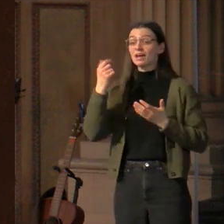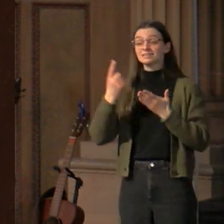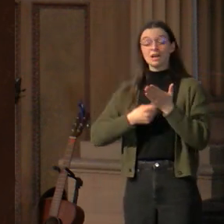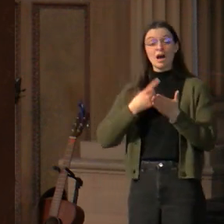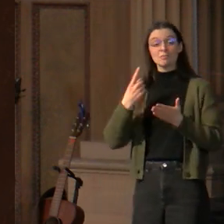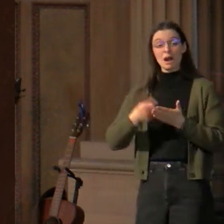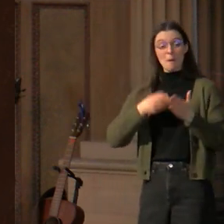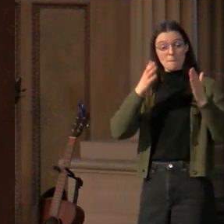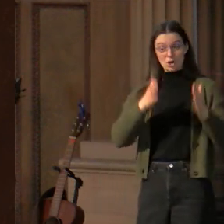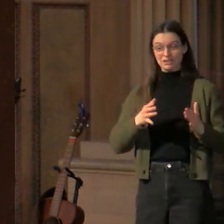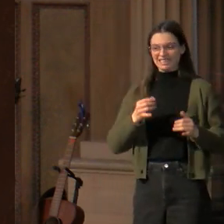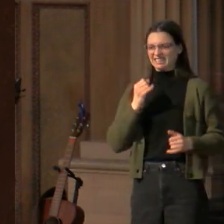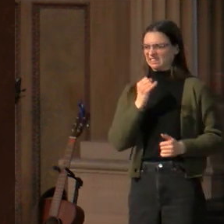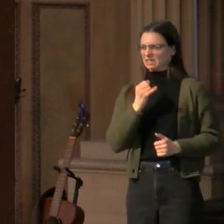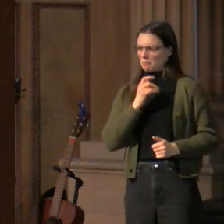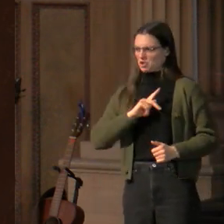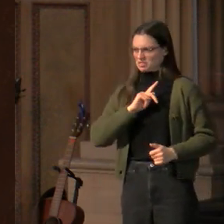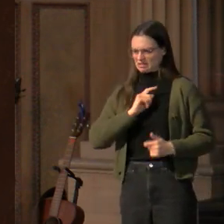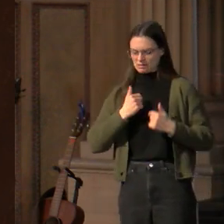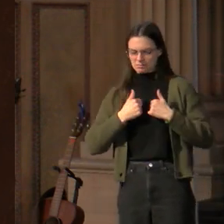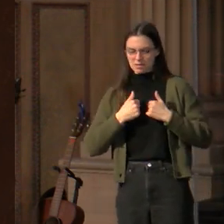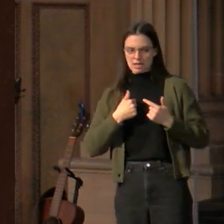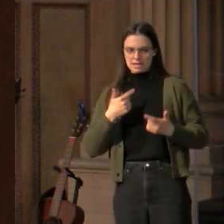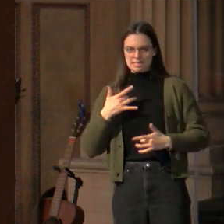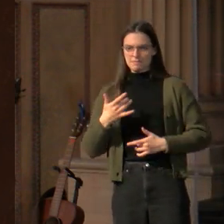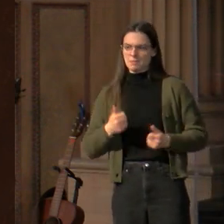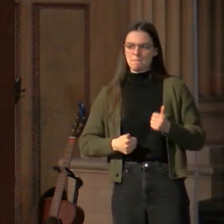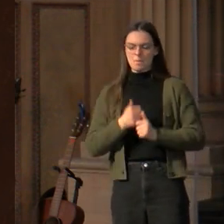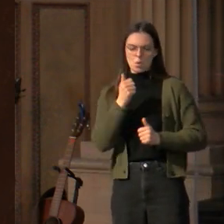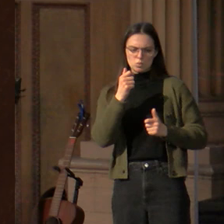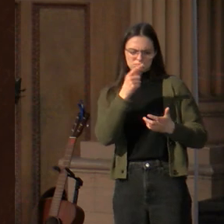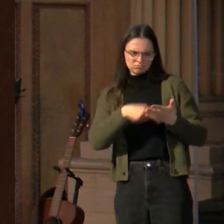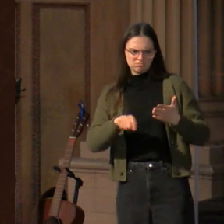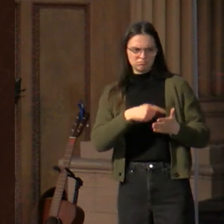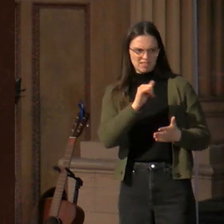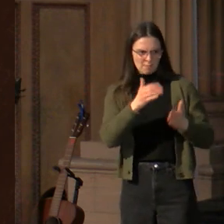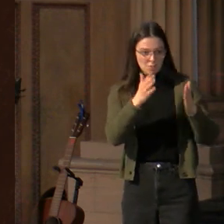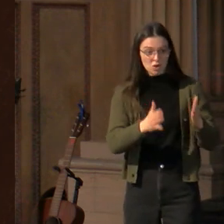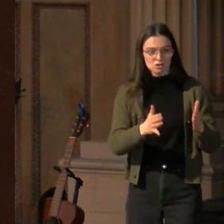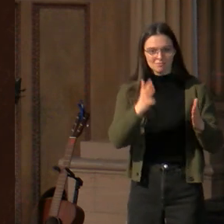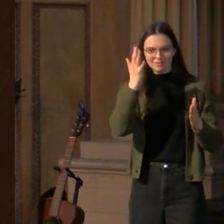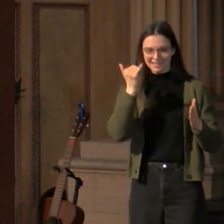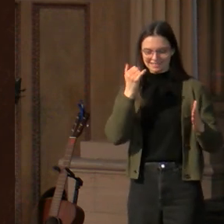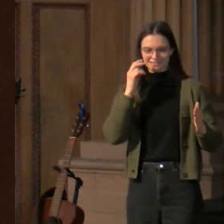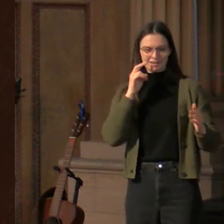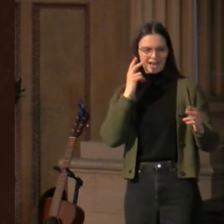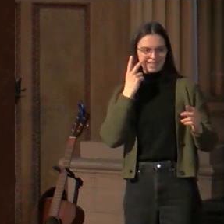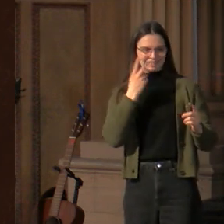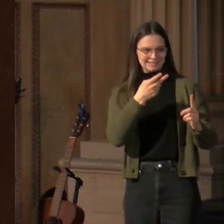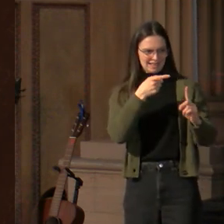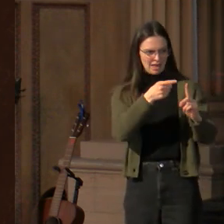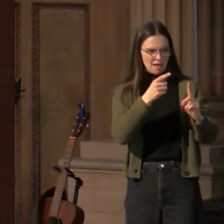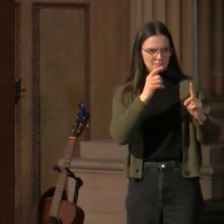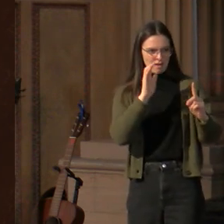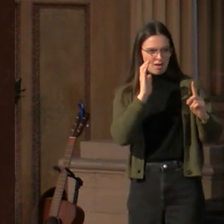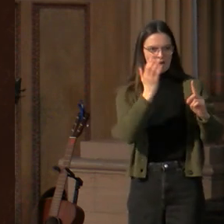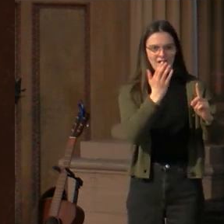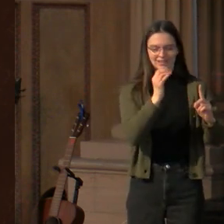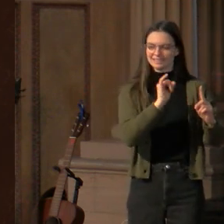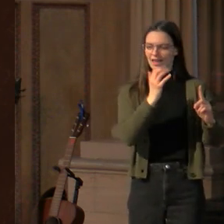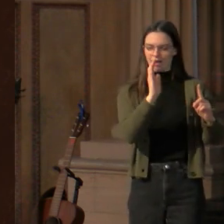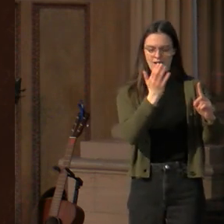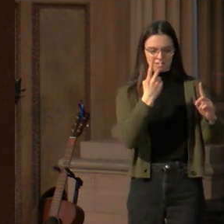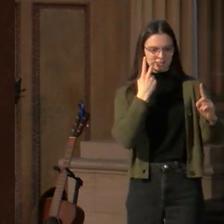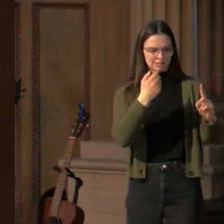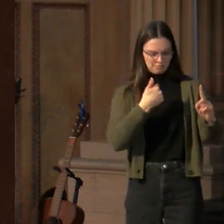be the most critical of the faults in someone else that we actually share ourselves. And that way we can be critical of the faults when they're in them, and we don't have to